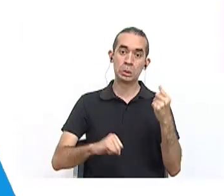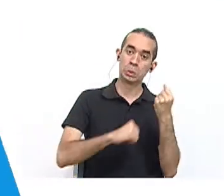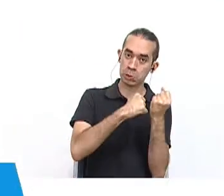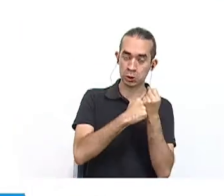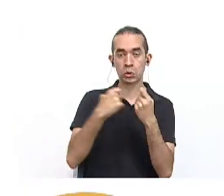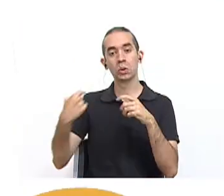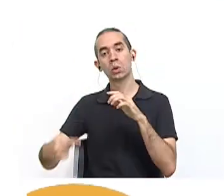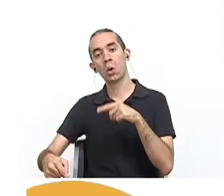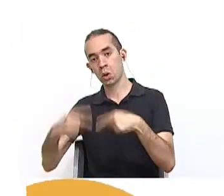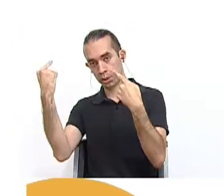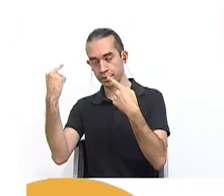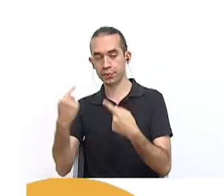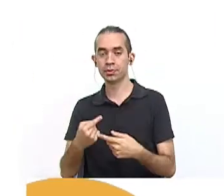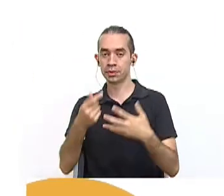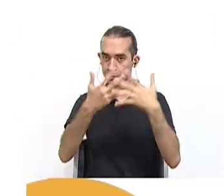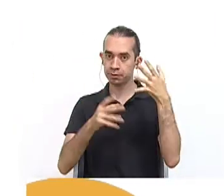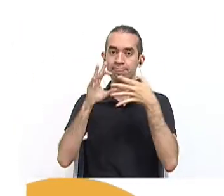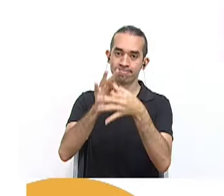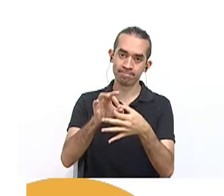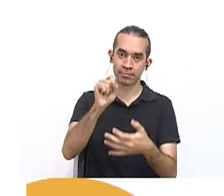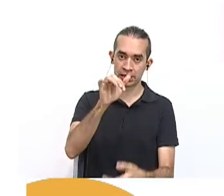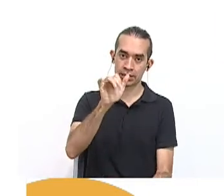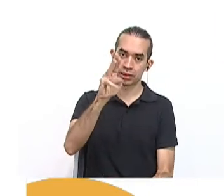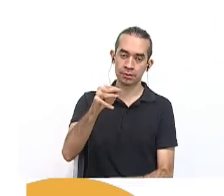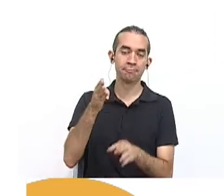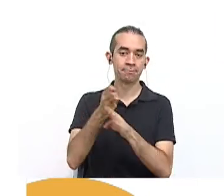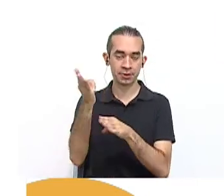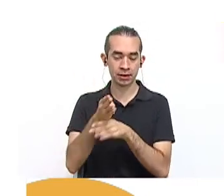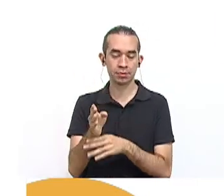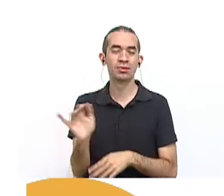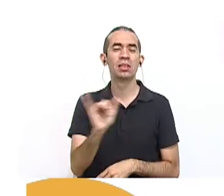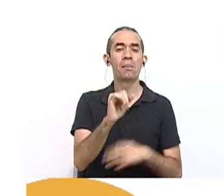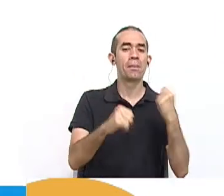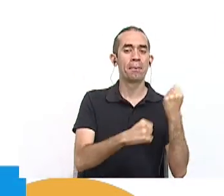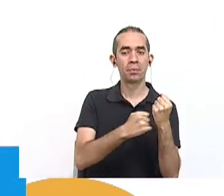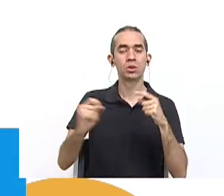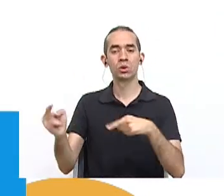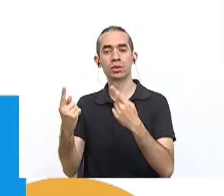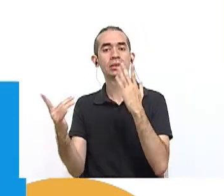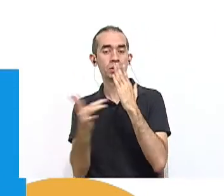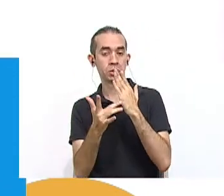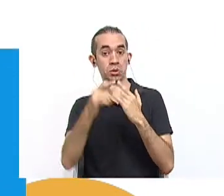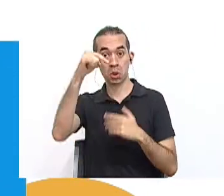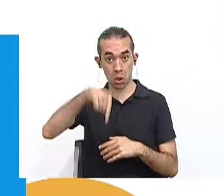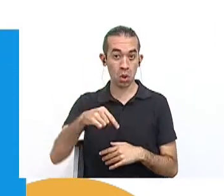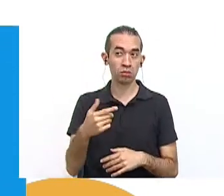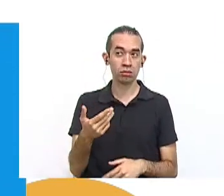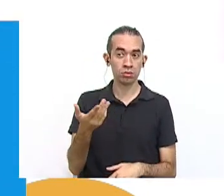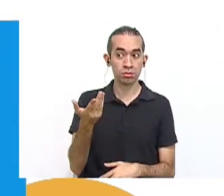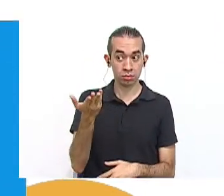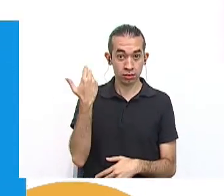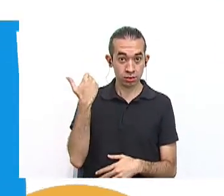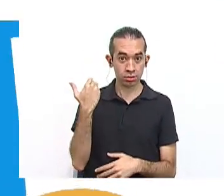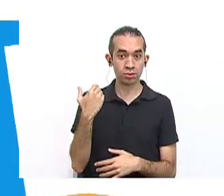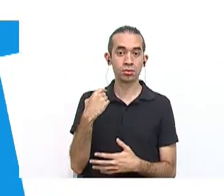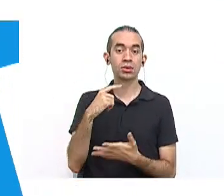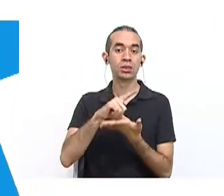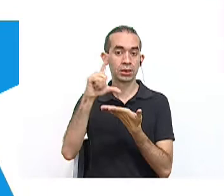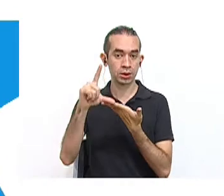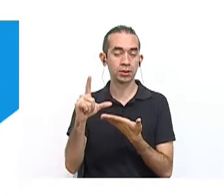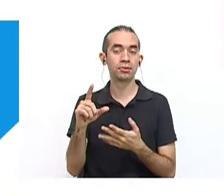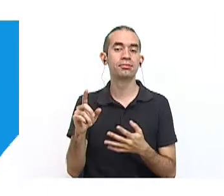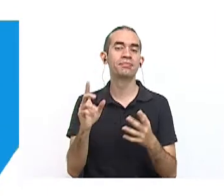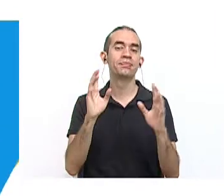careers. Then you also worked on pros and cons of technology. And today, in the previous lesson, you talked about